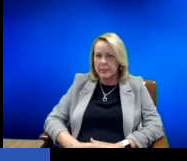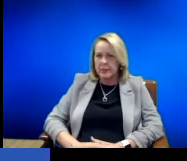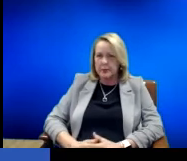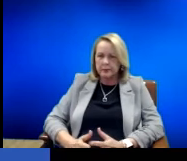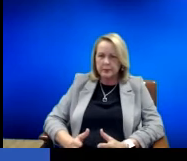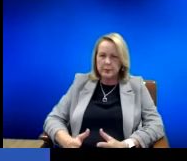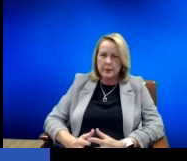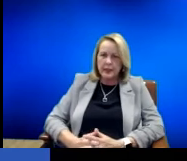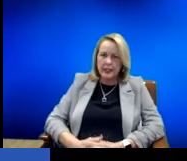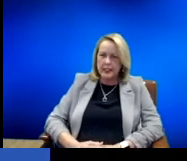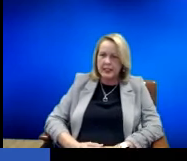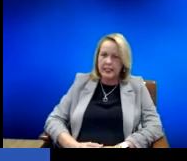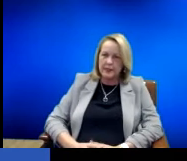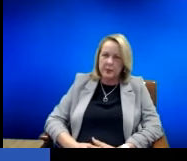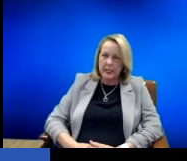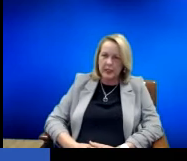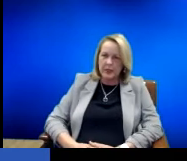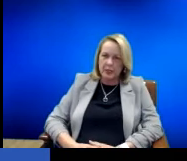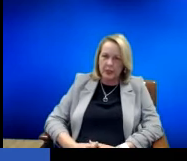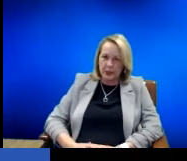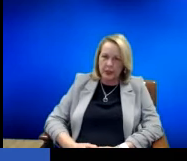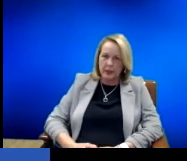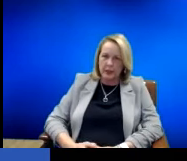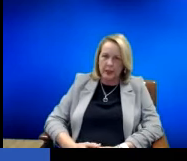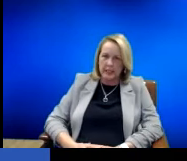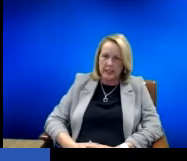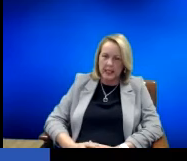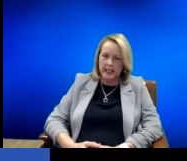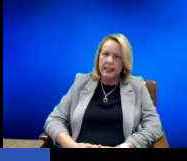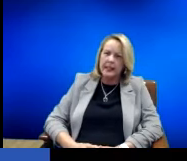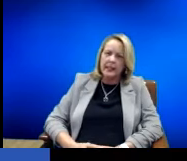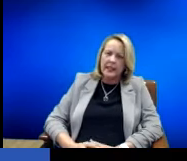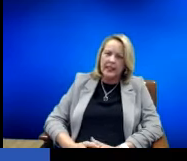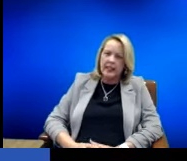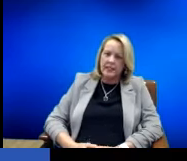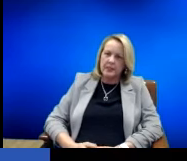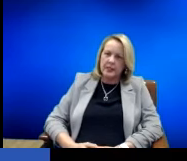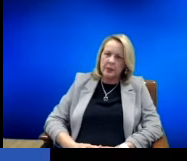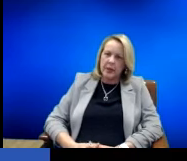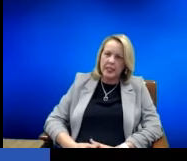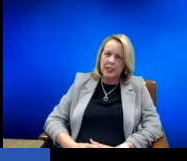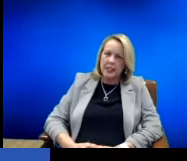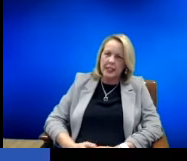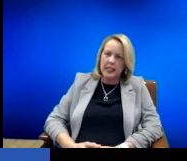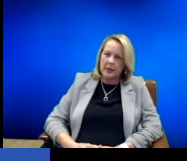Texas ABLE. There's an informational brochure on the website. Lots of